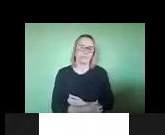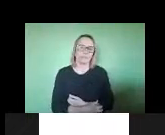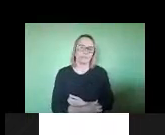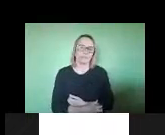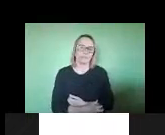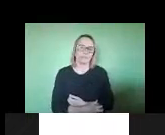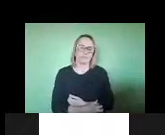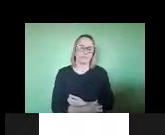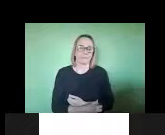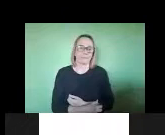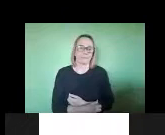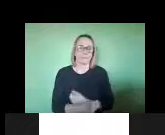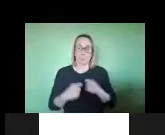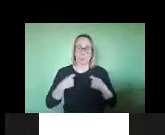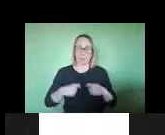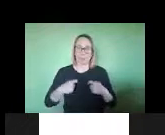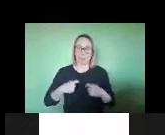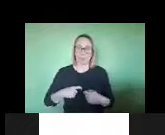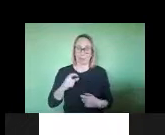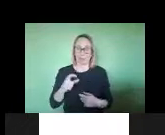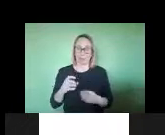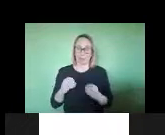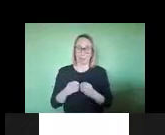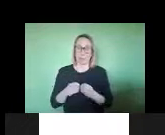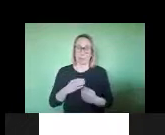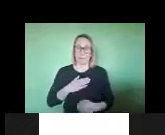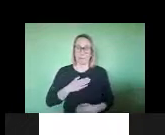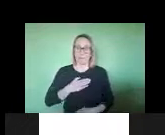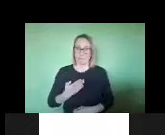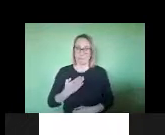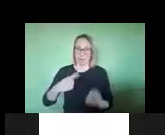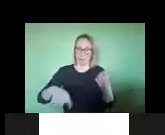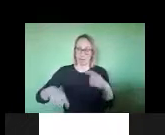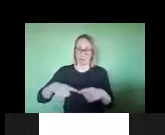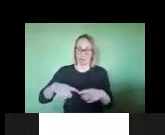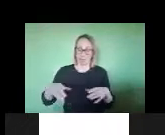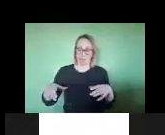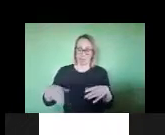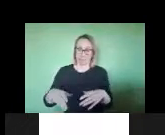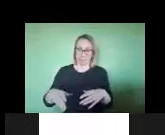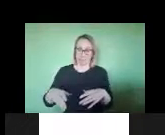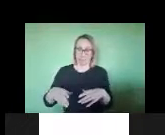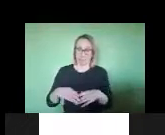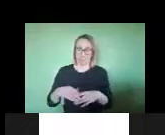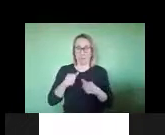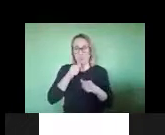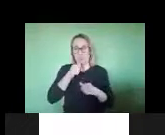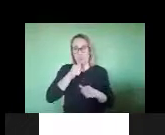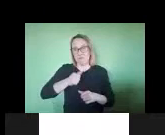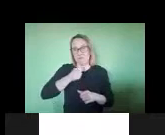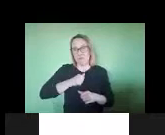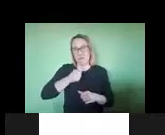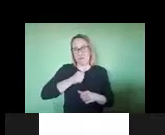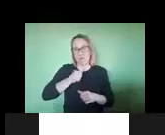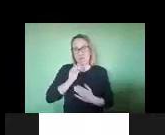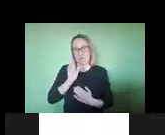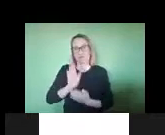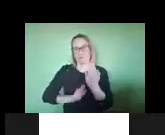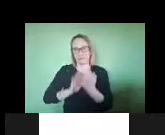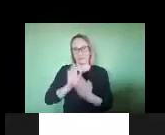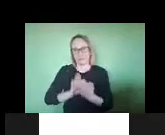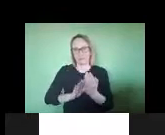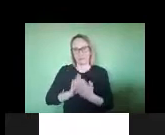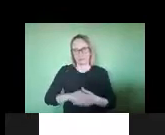lot of the Airdrie and Cumbernauld members and myself prefer to meet in person, so we